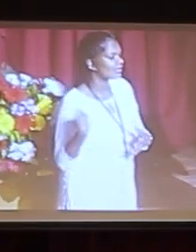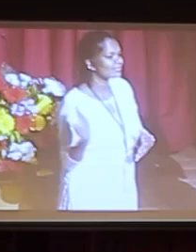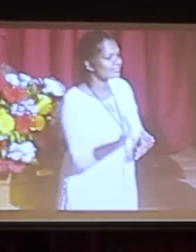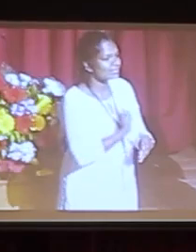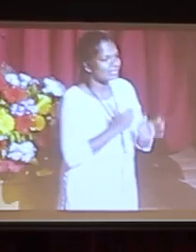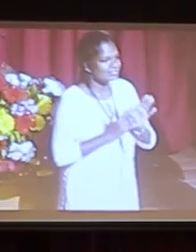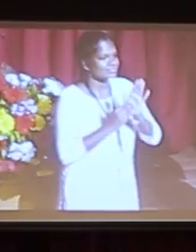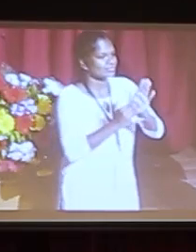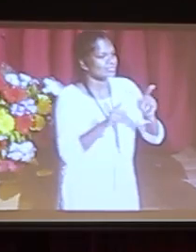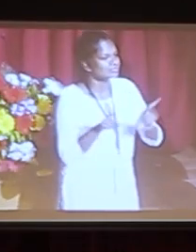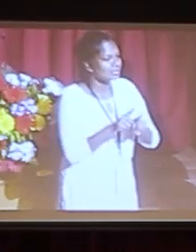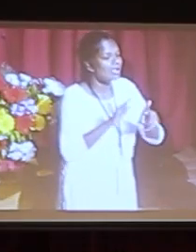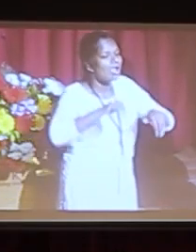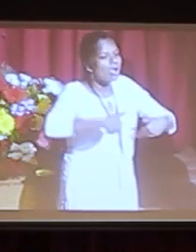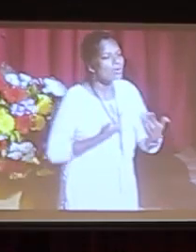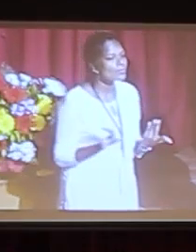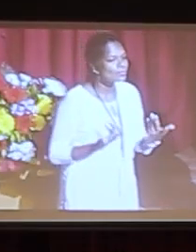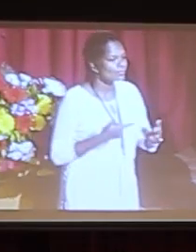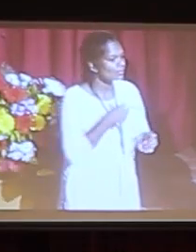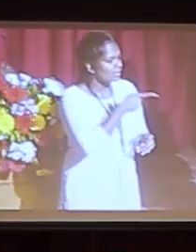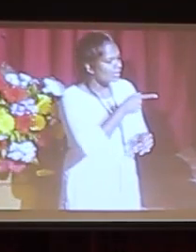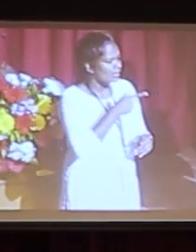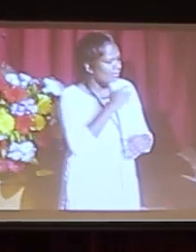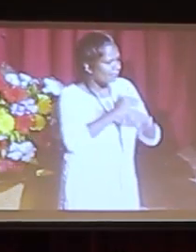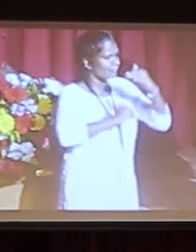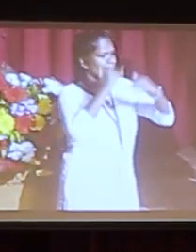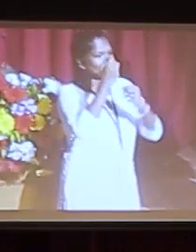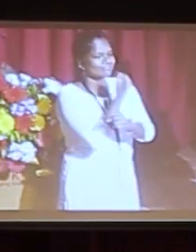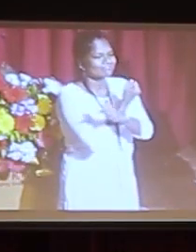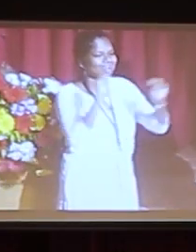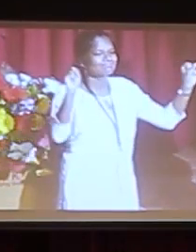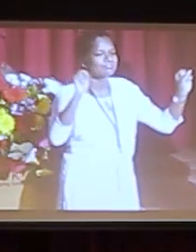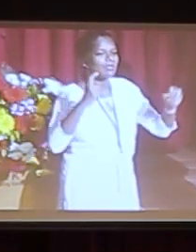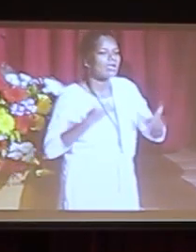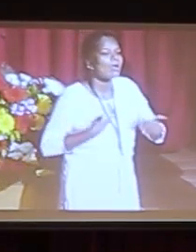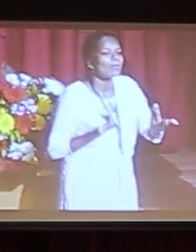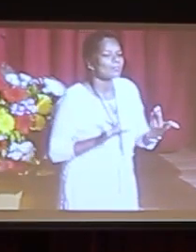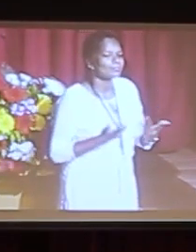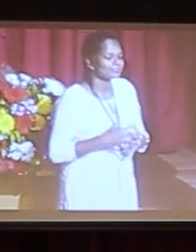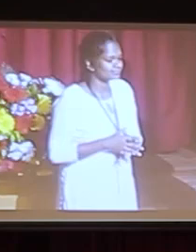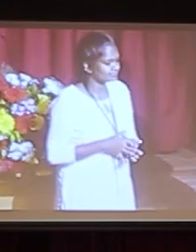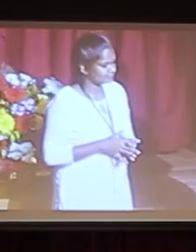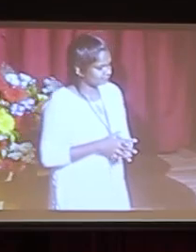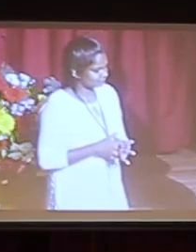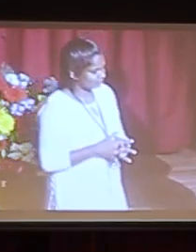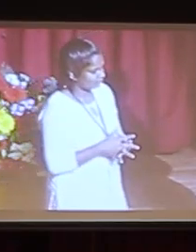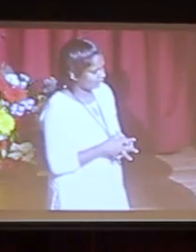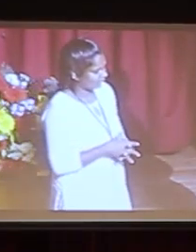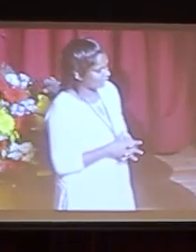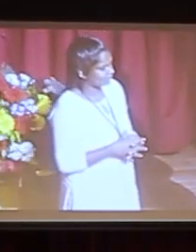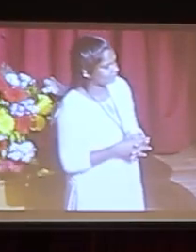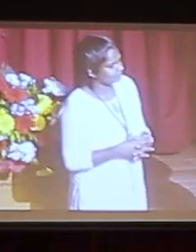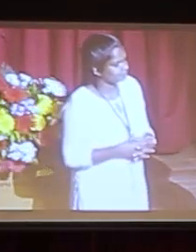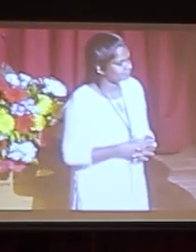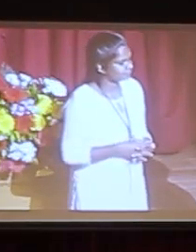even show you how he becomes independent totally. Next slide, please.